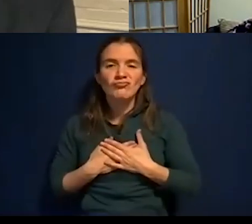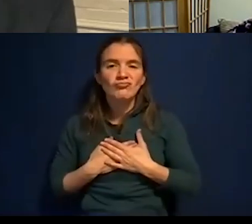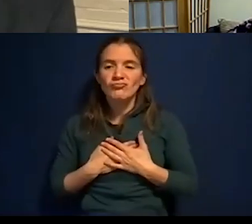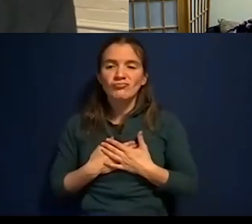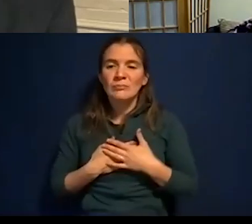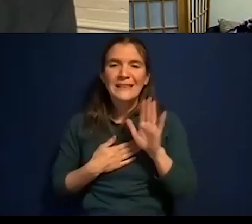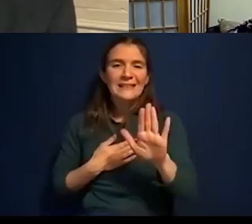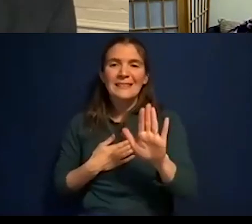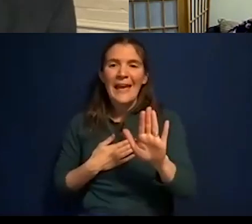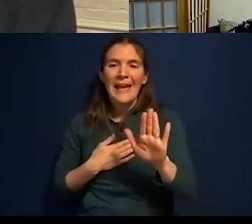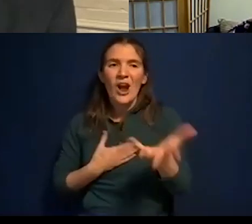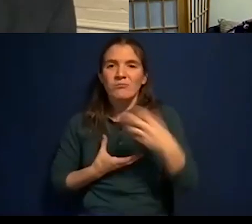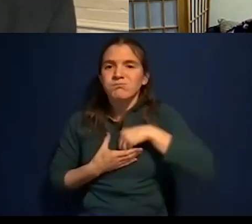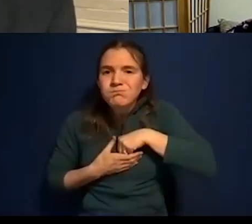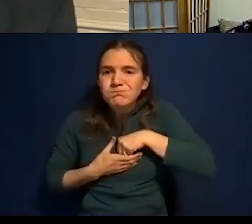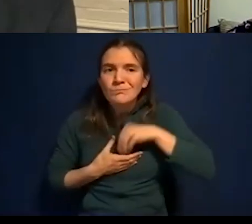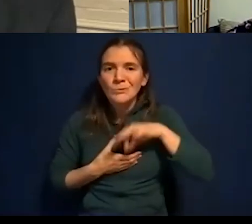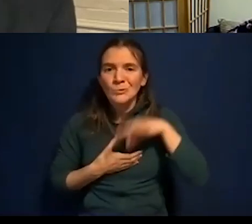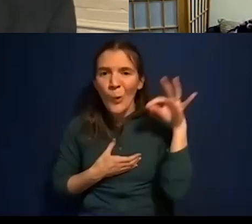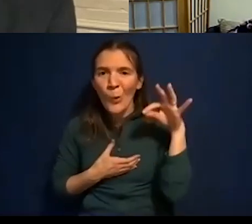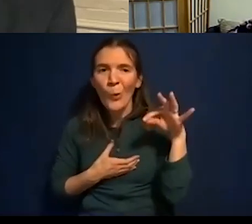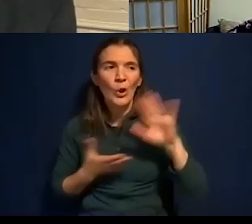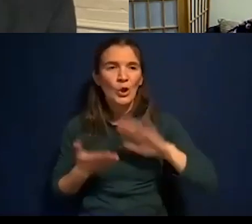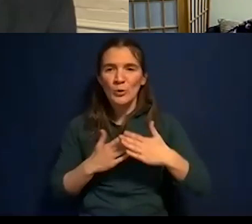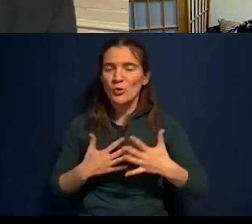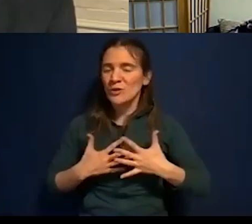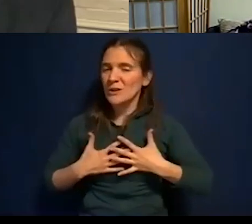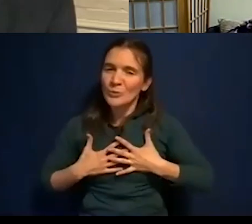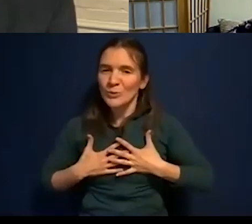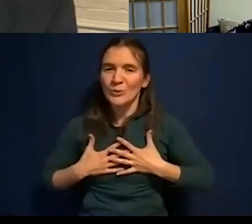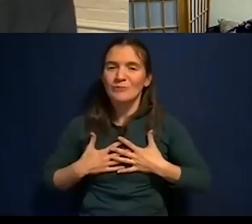it's part of the fabric of this community. And